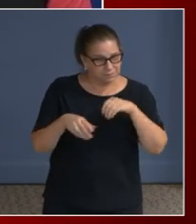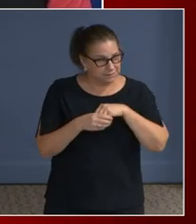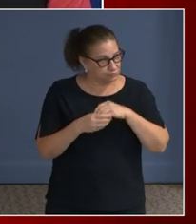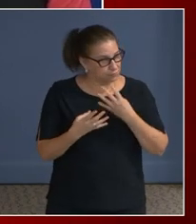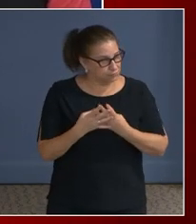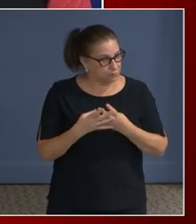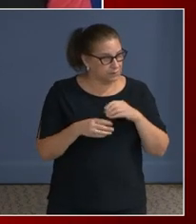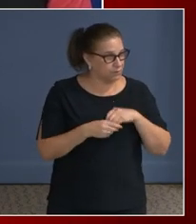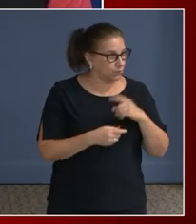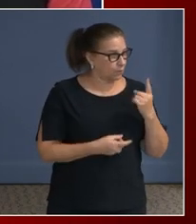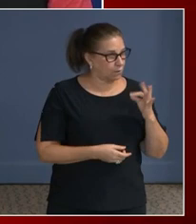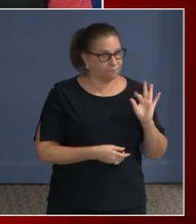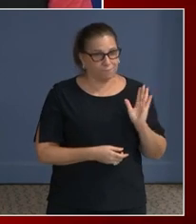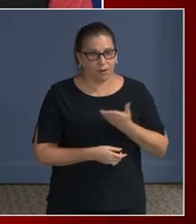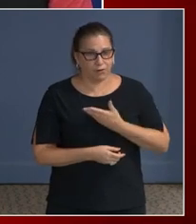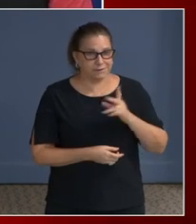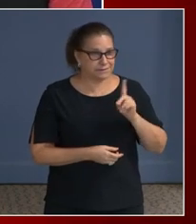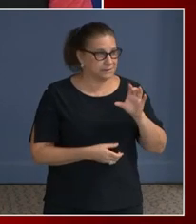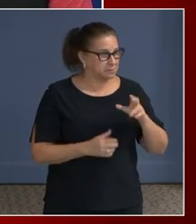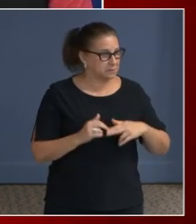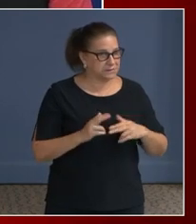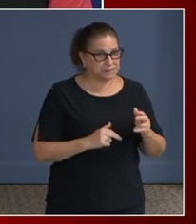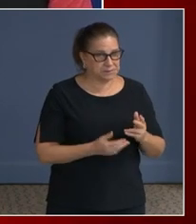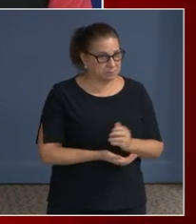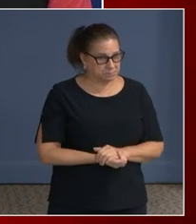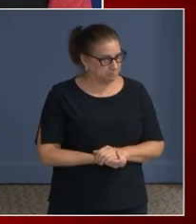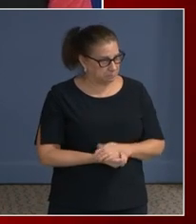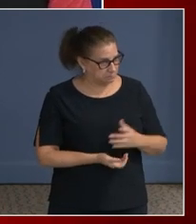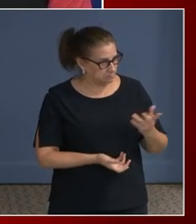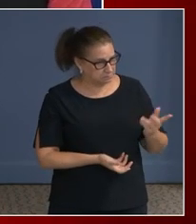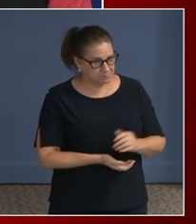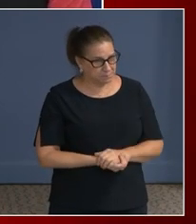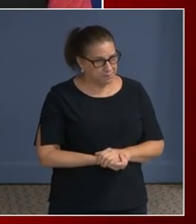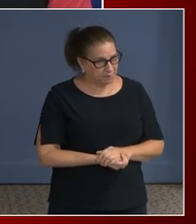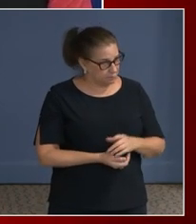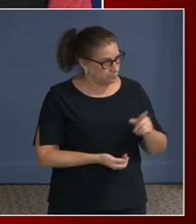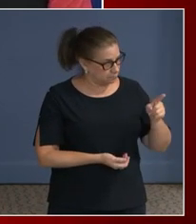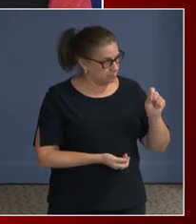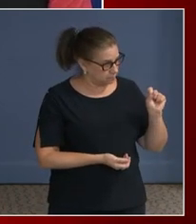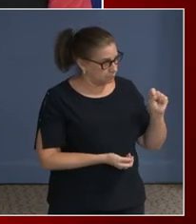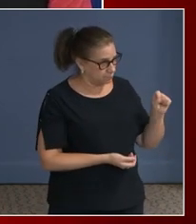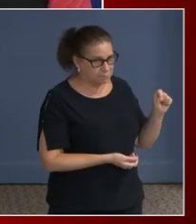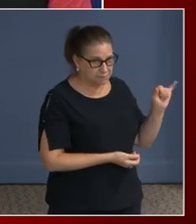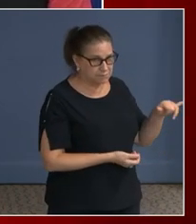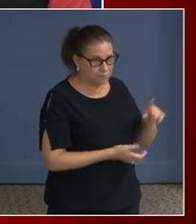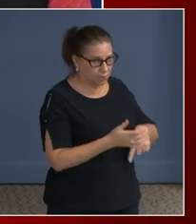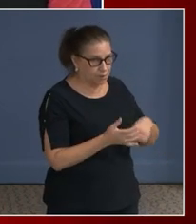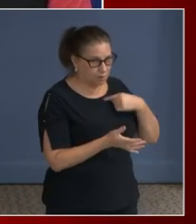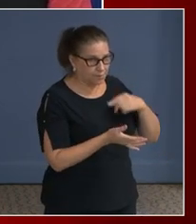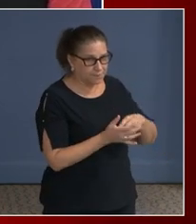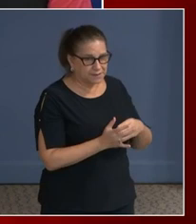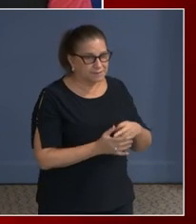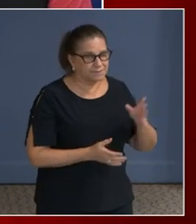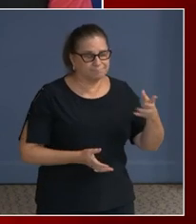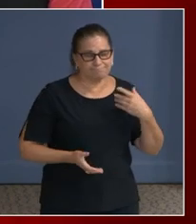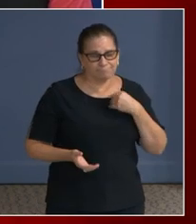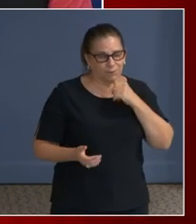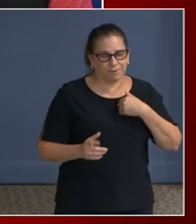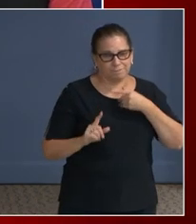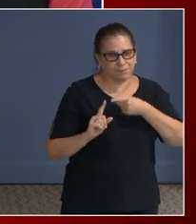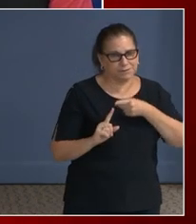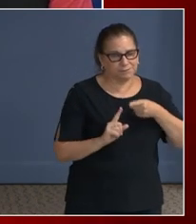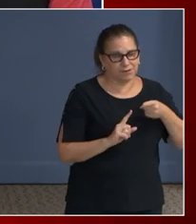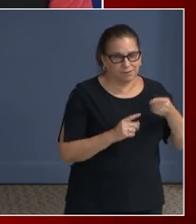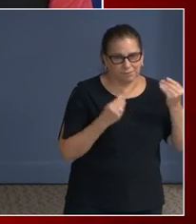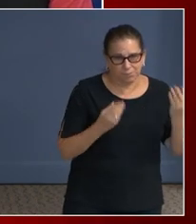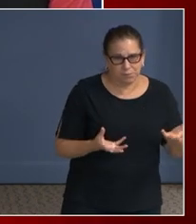congregant facilities, is that what you mean? That's what they're saying. Okay. I don't know specifically, but all